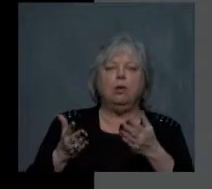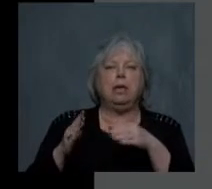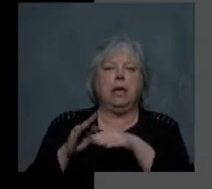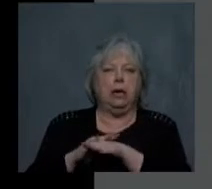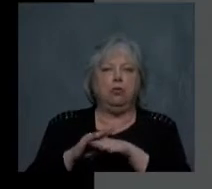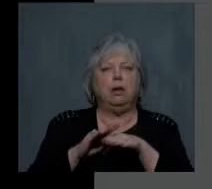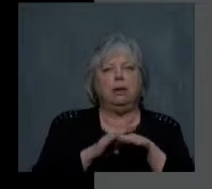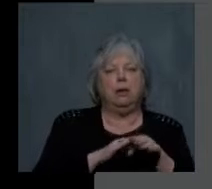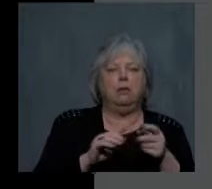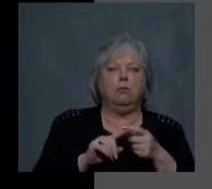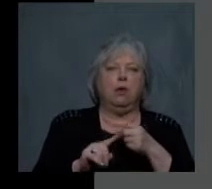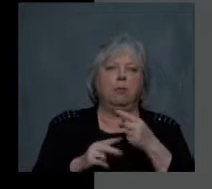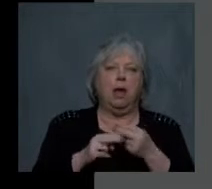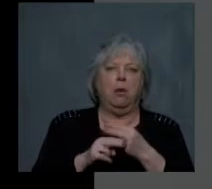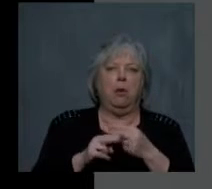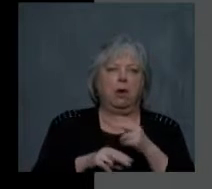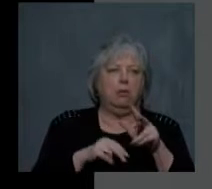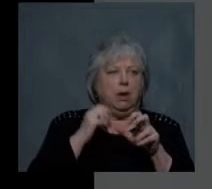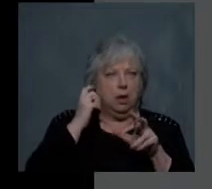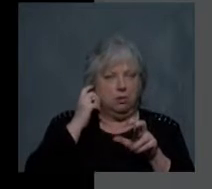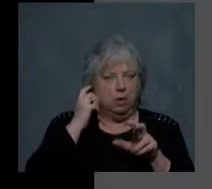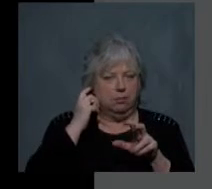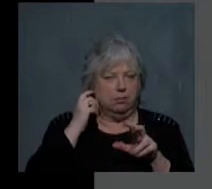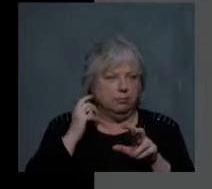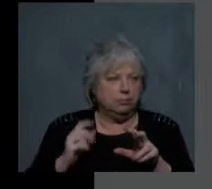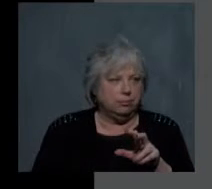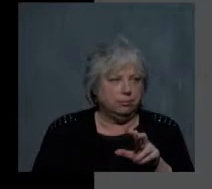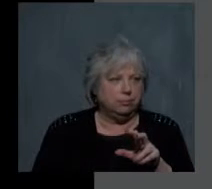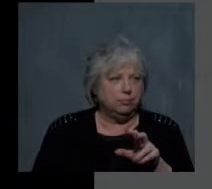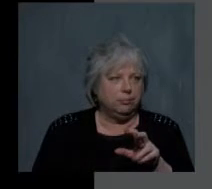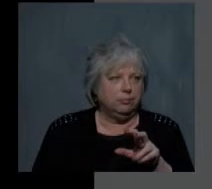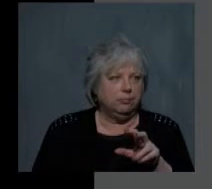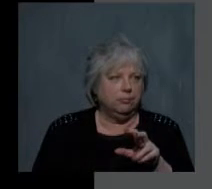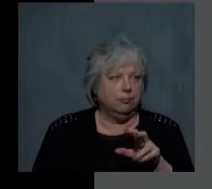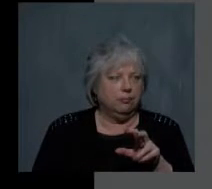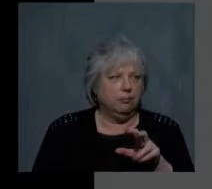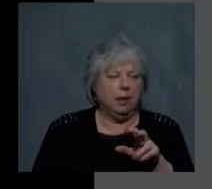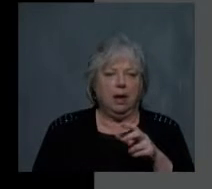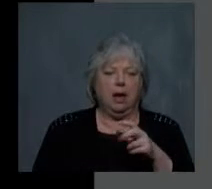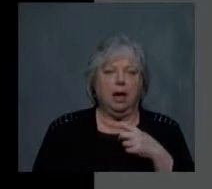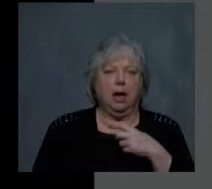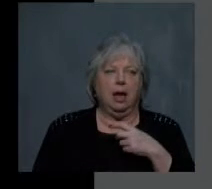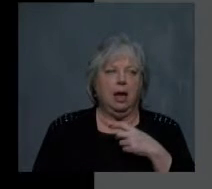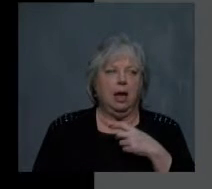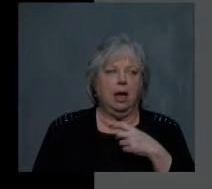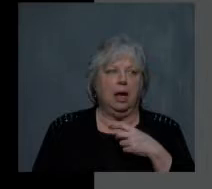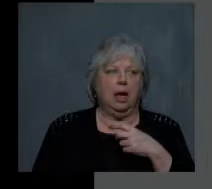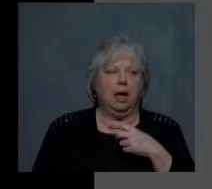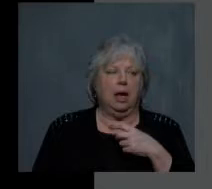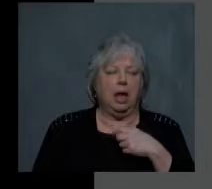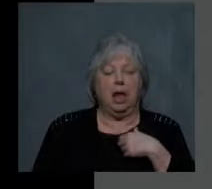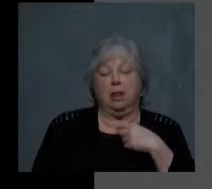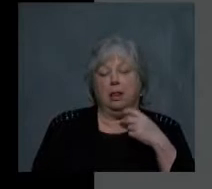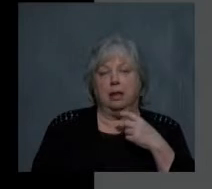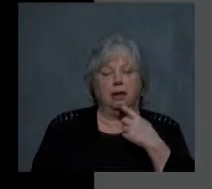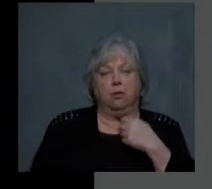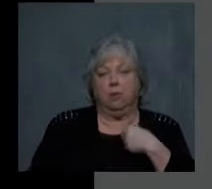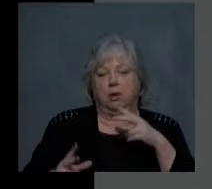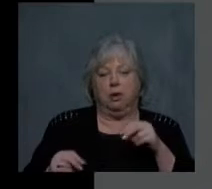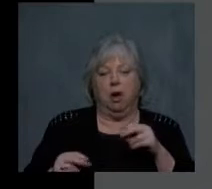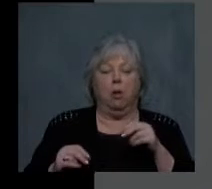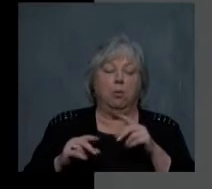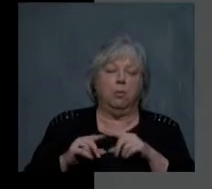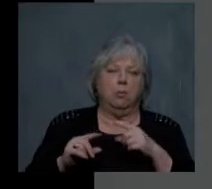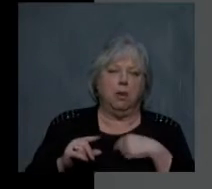Highway 300. And my understanding was he just said that there were not, but it's shown here on the map, and I'm a little